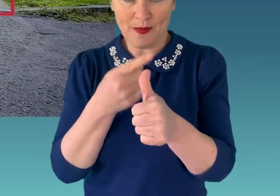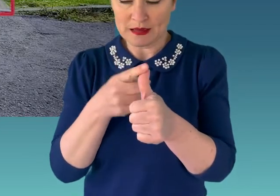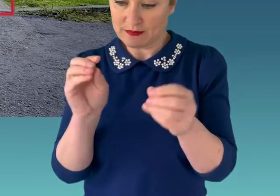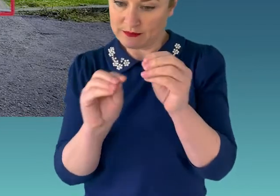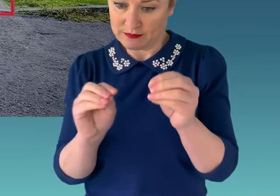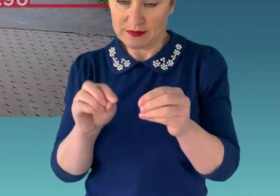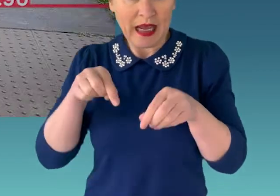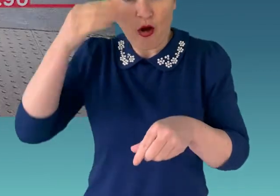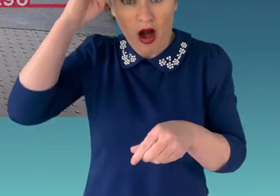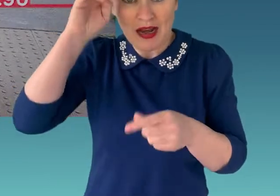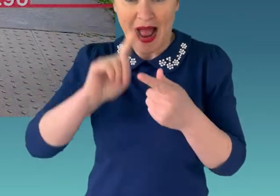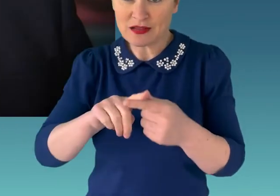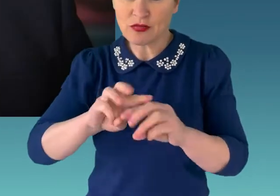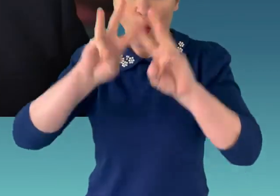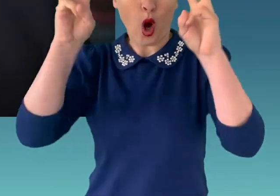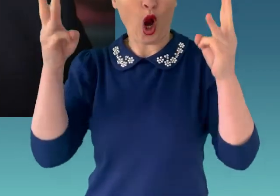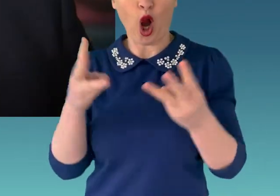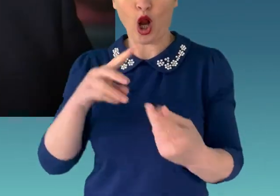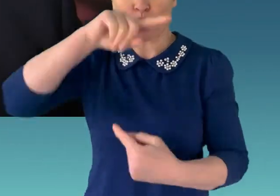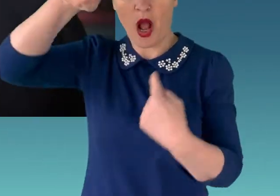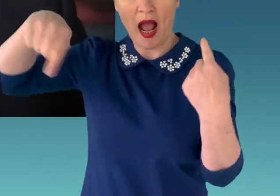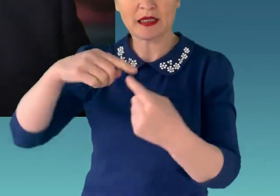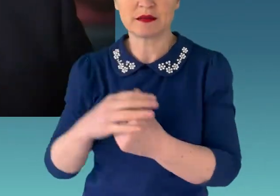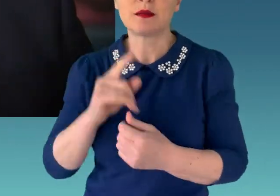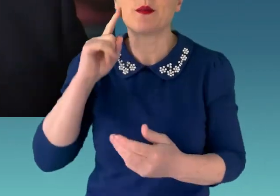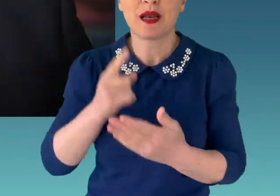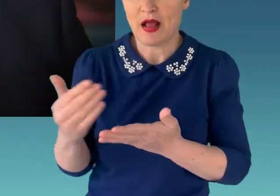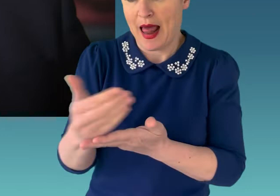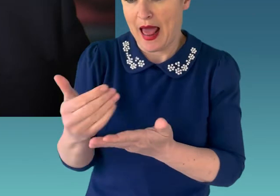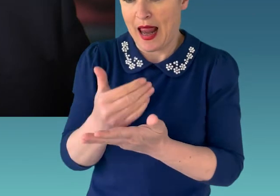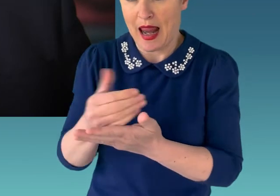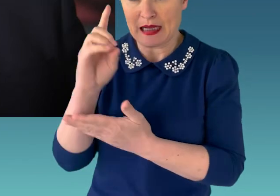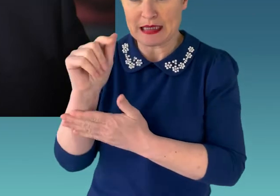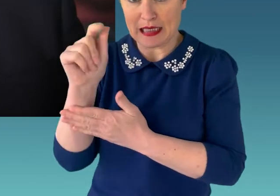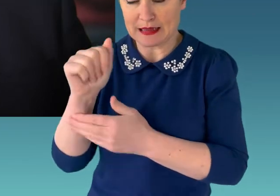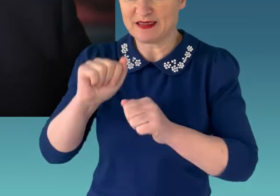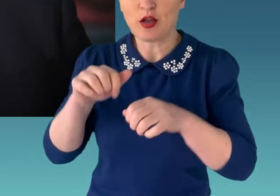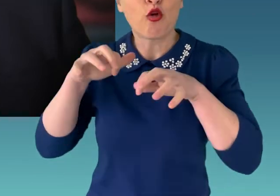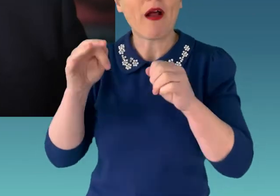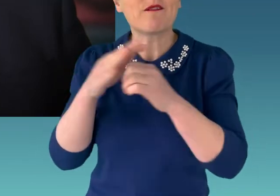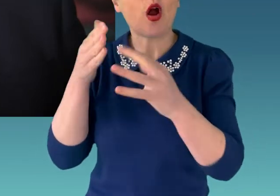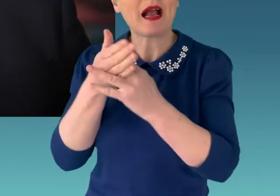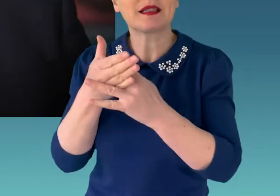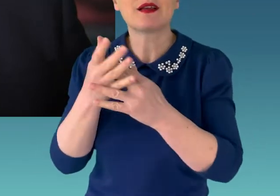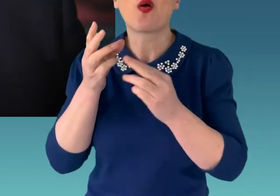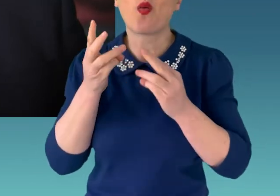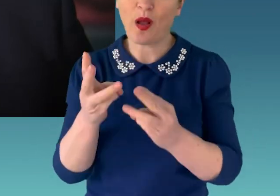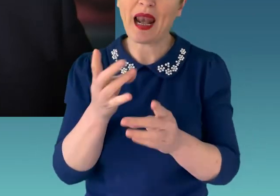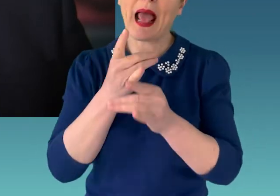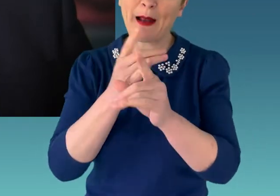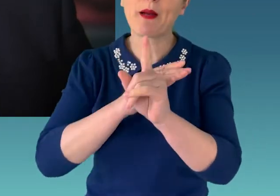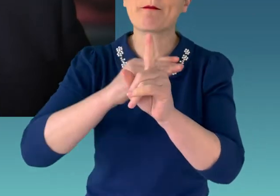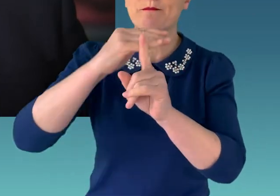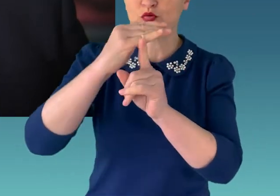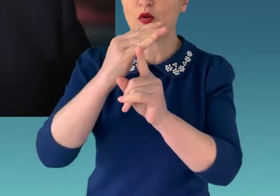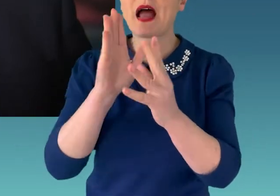Ireland, but anywhere in the world. We believe the data we are gathering in the Crowd4Access project will help us improve the accessibility of all of